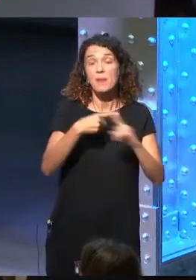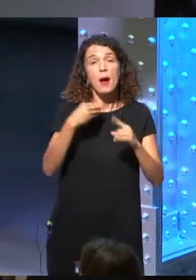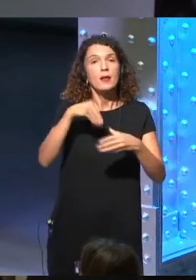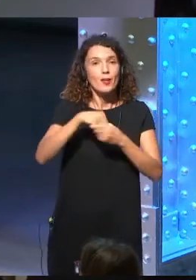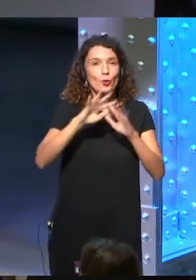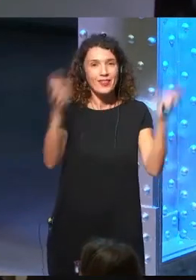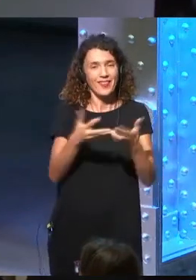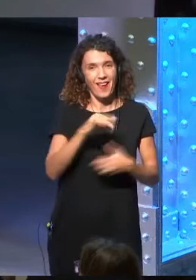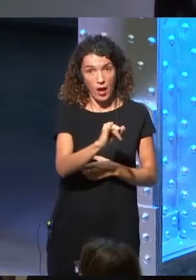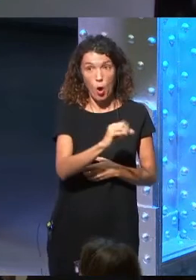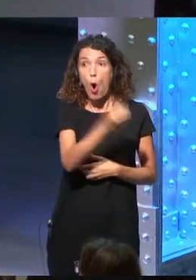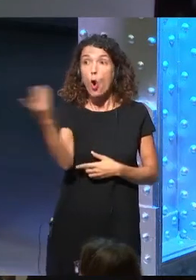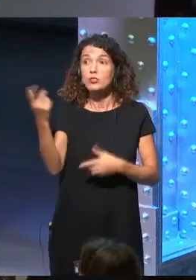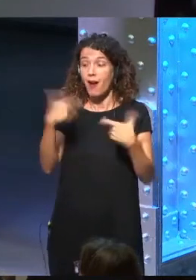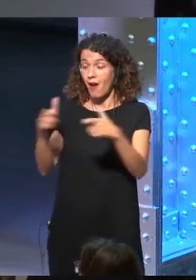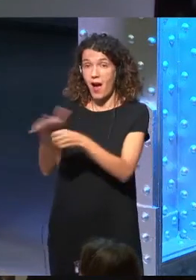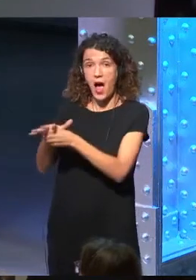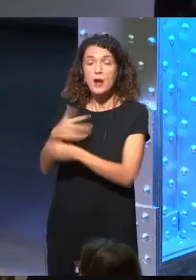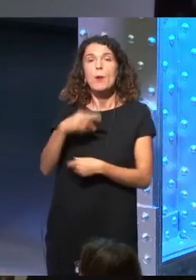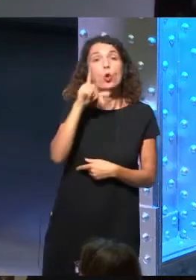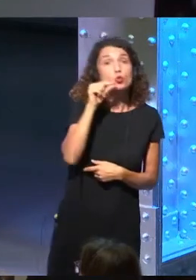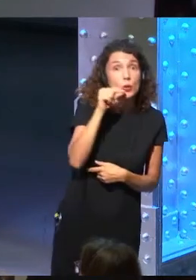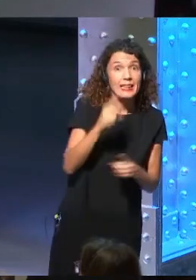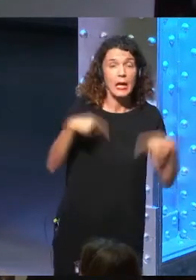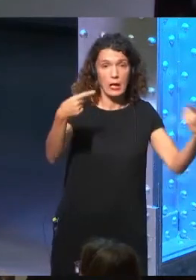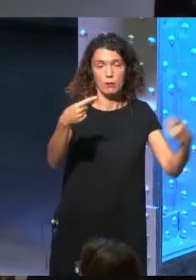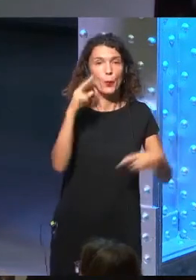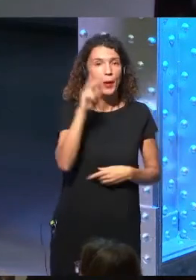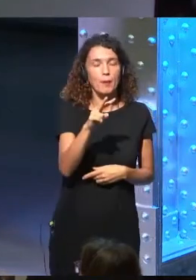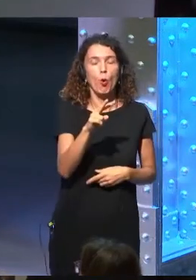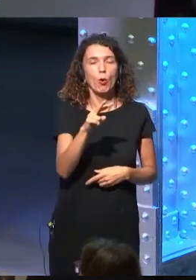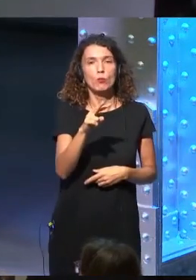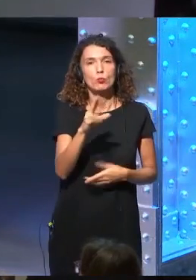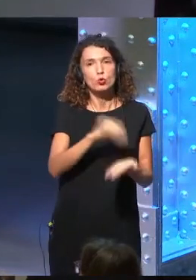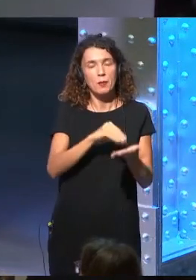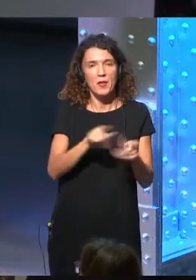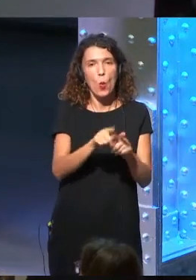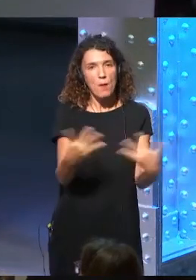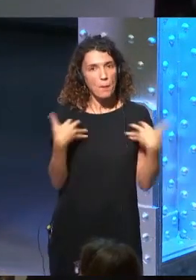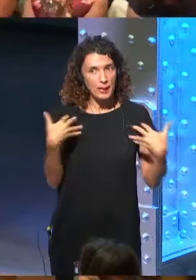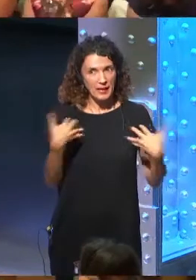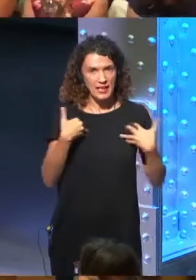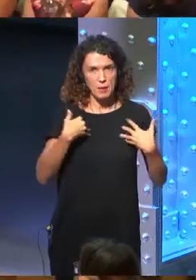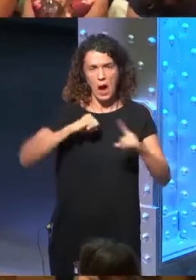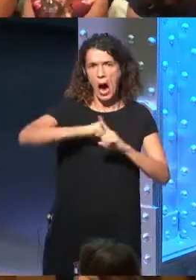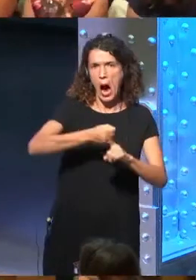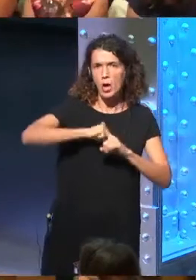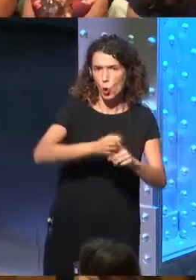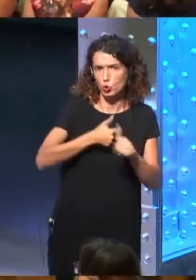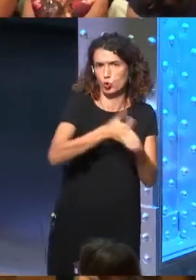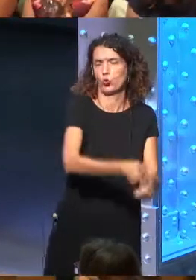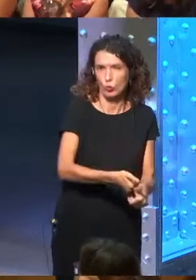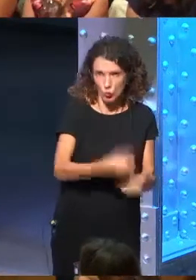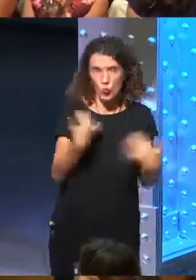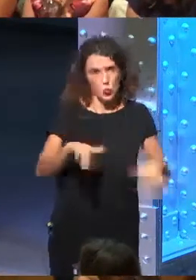some experience of getting abused. Now, I want to say again, the kind of abuse that I and